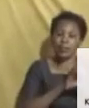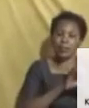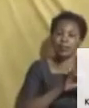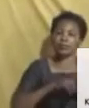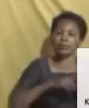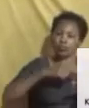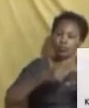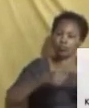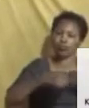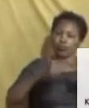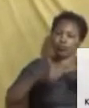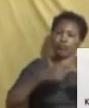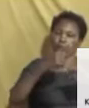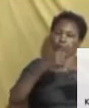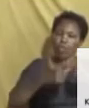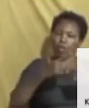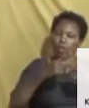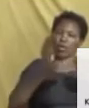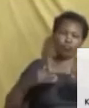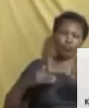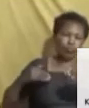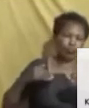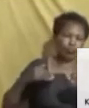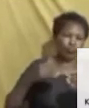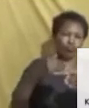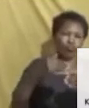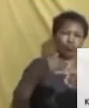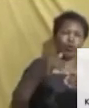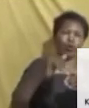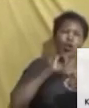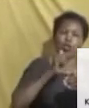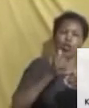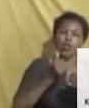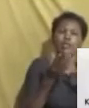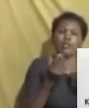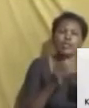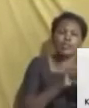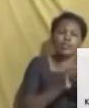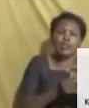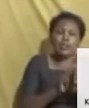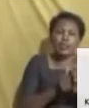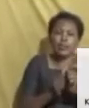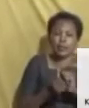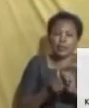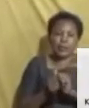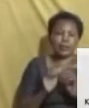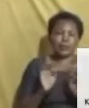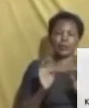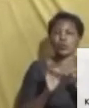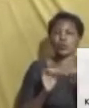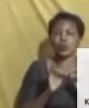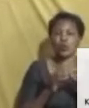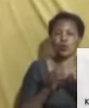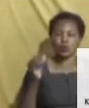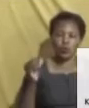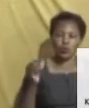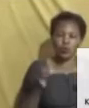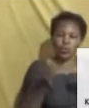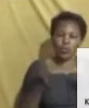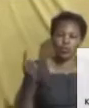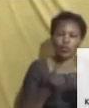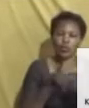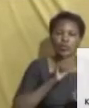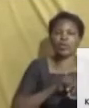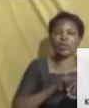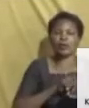ages to come and not to be lightly altered to meet the temporary expediency